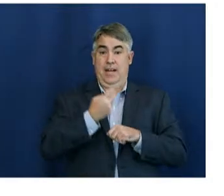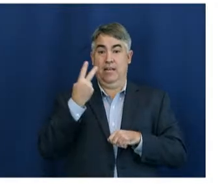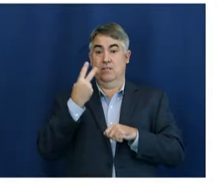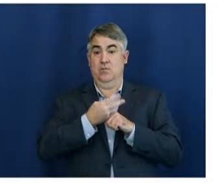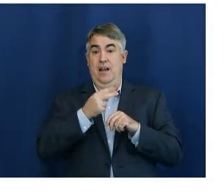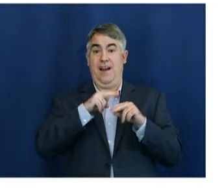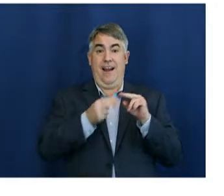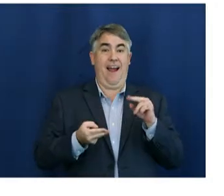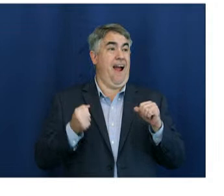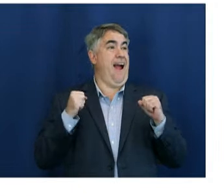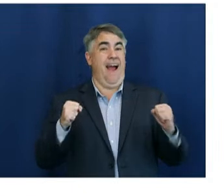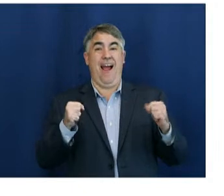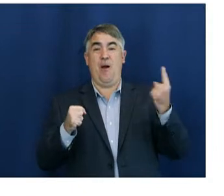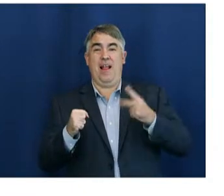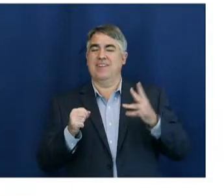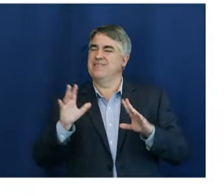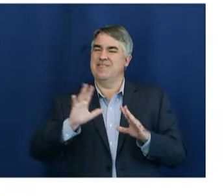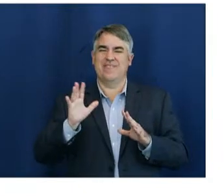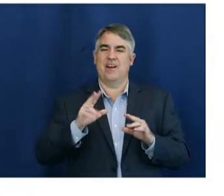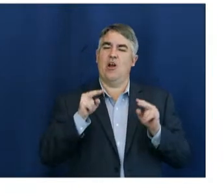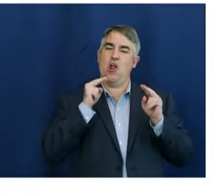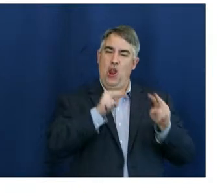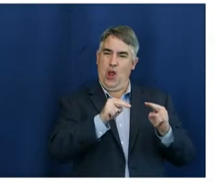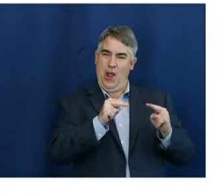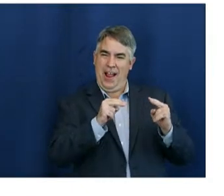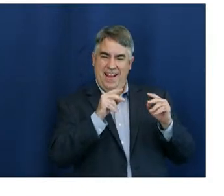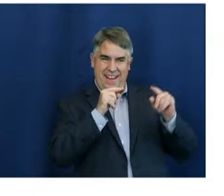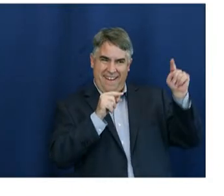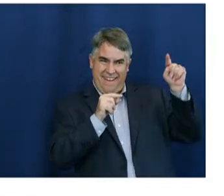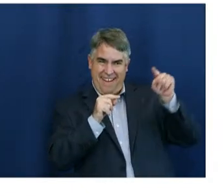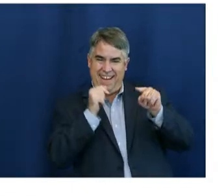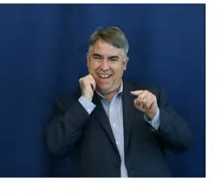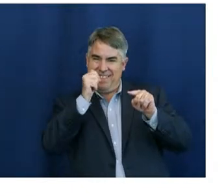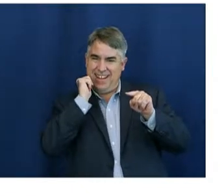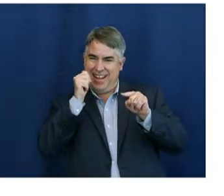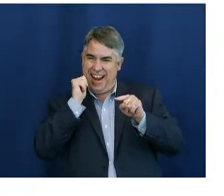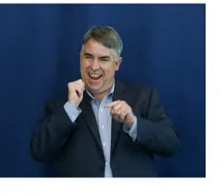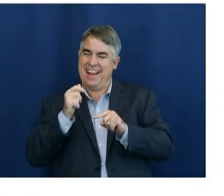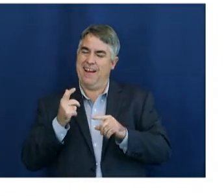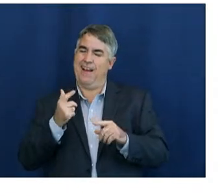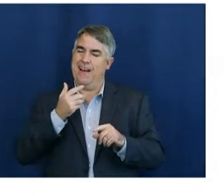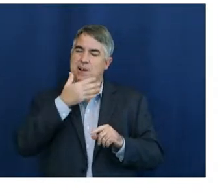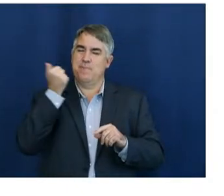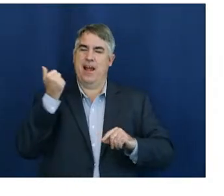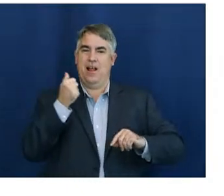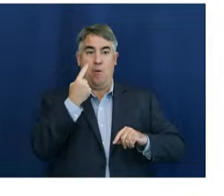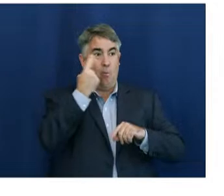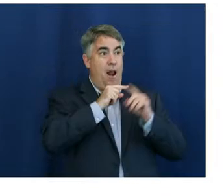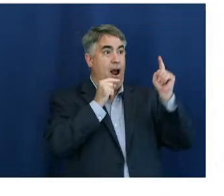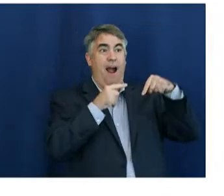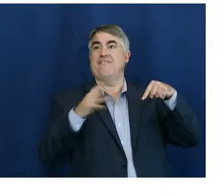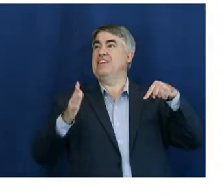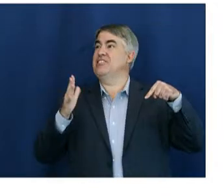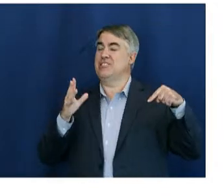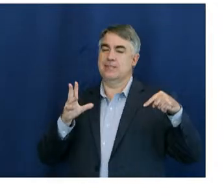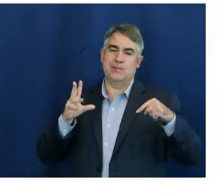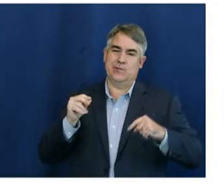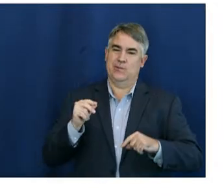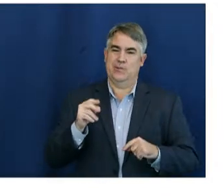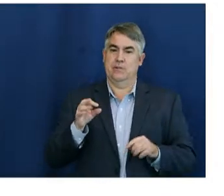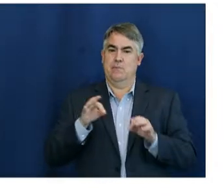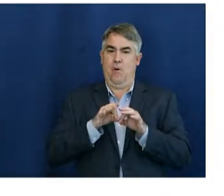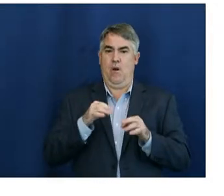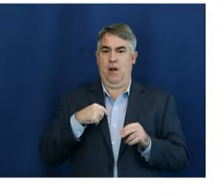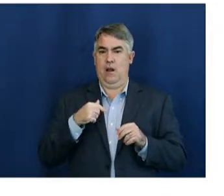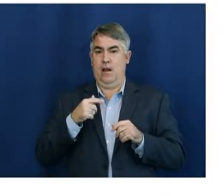we've been kind of plateaued there at about 1,400, and we are hopeful that folks will continue to adhere to the public health orders and see this